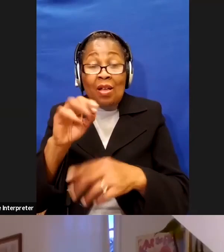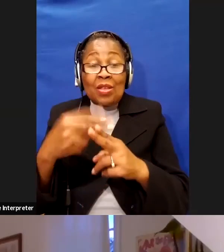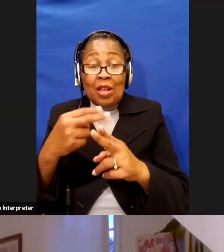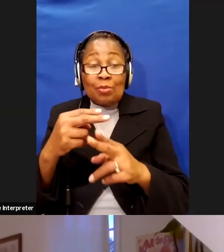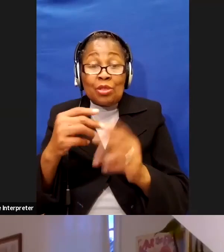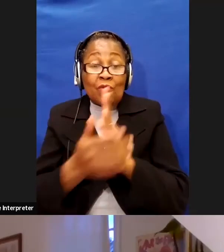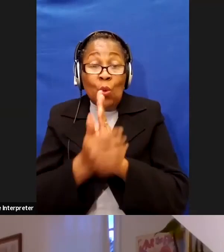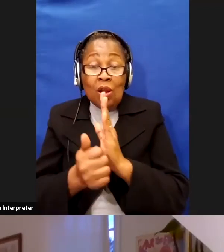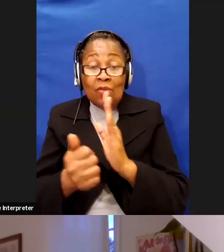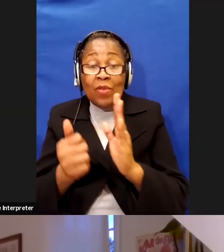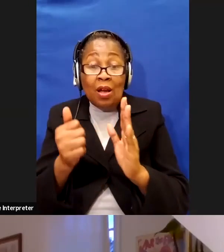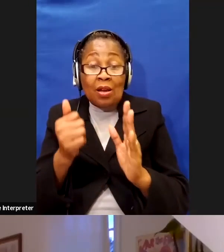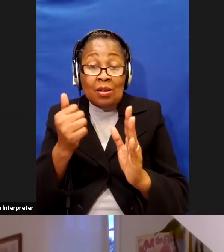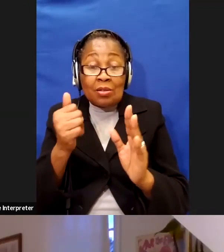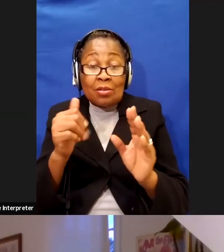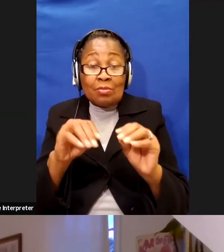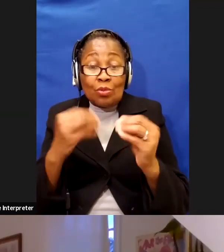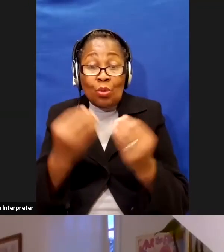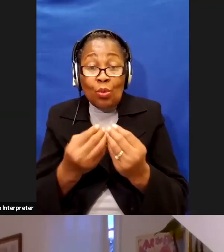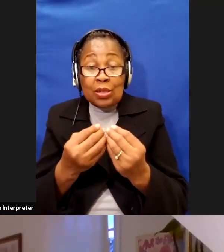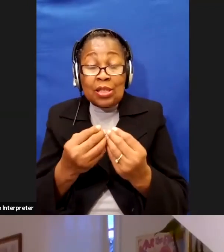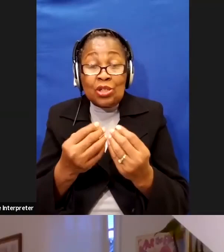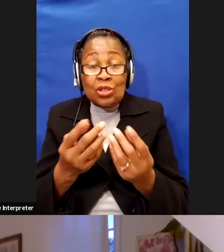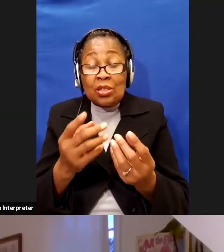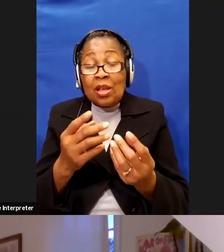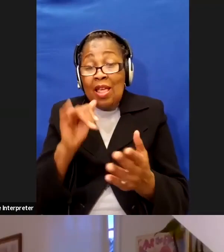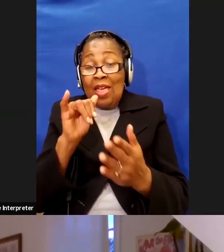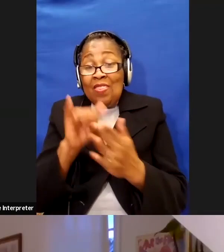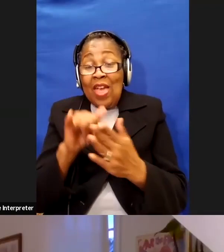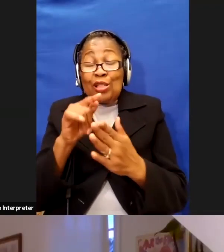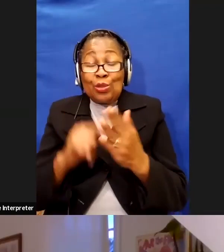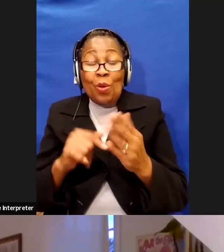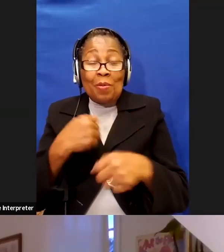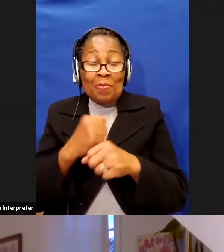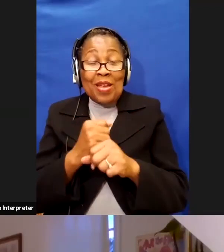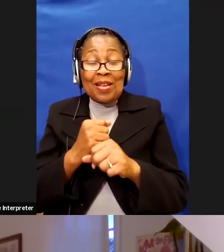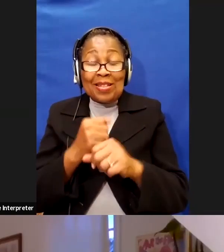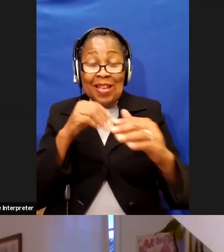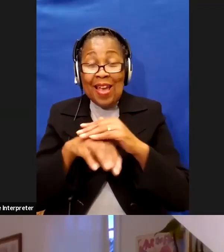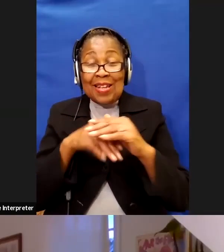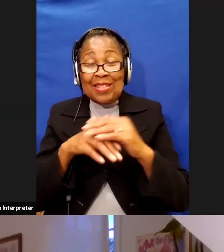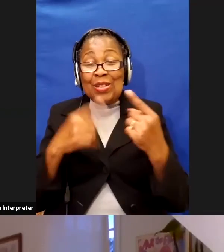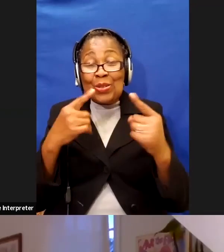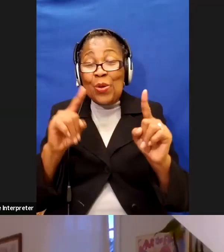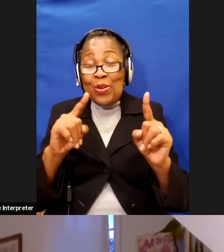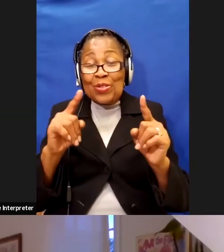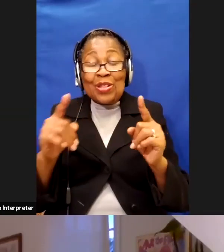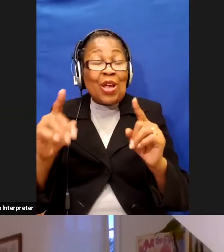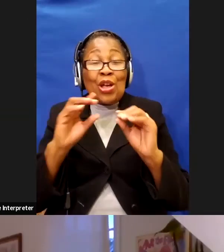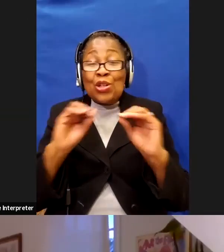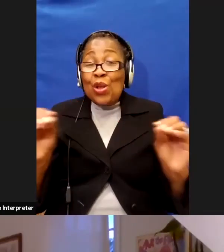That's what makes access work, because nobody, not even the Kennedy Center, lives in a world where we